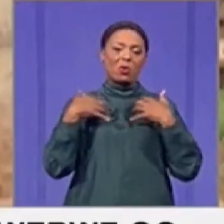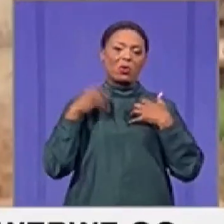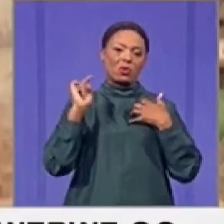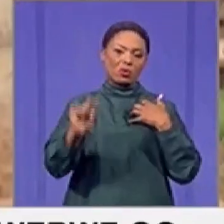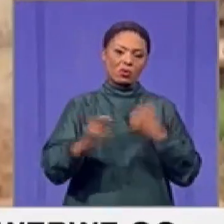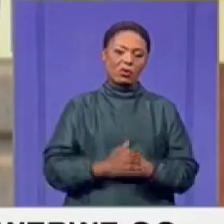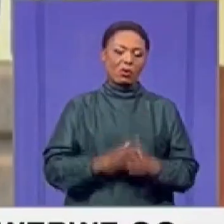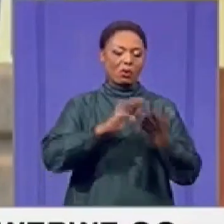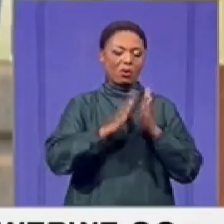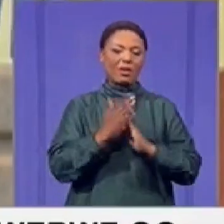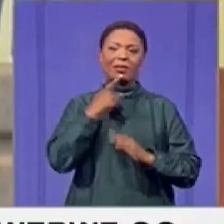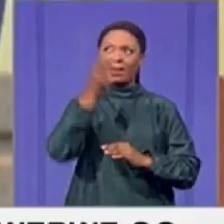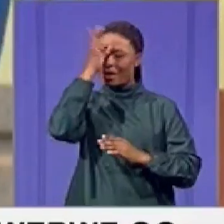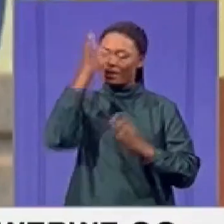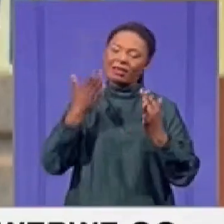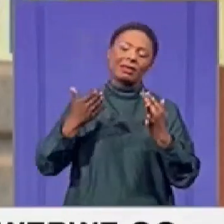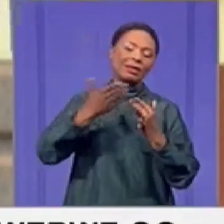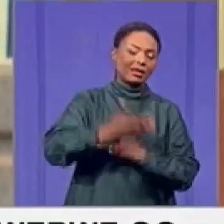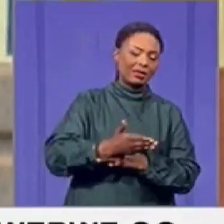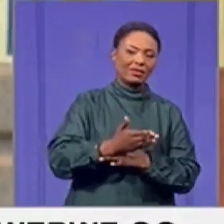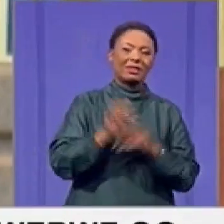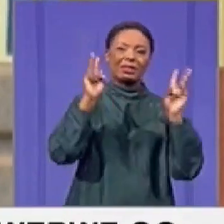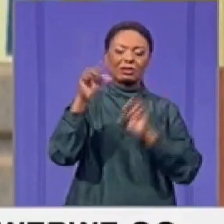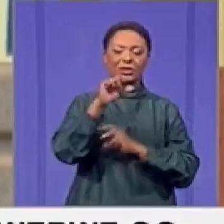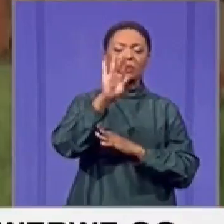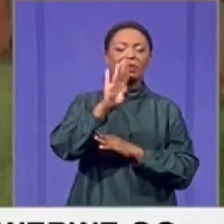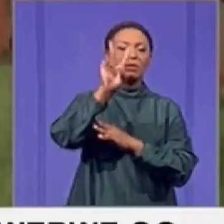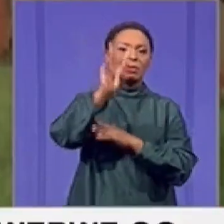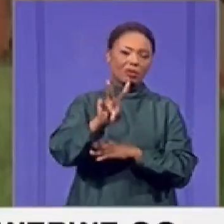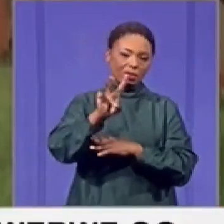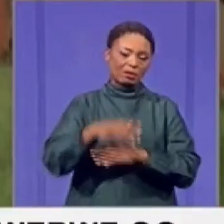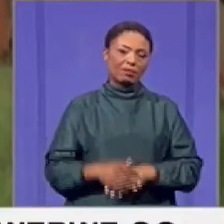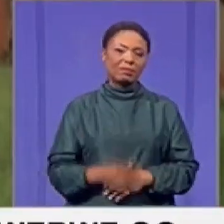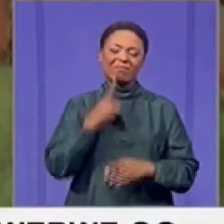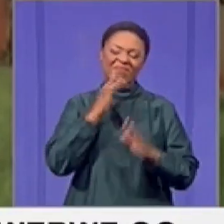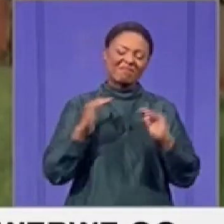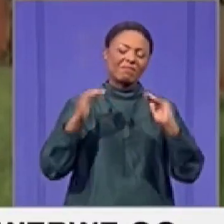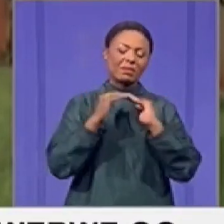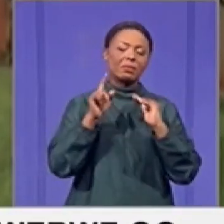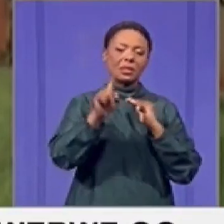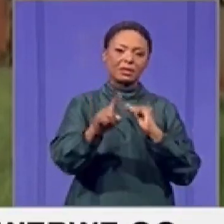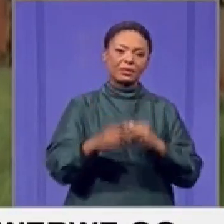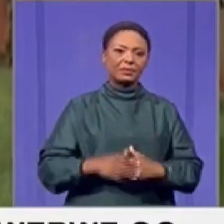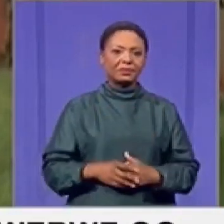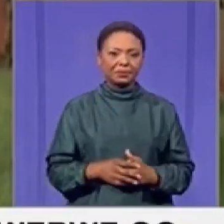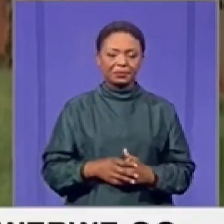Baagi ba batla puso e tsereganye mme ba ikuela le gore bosiamisi bo diragadiwe.